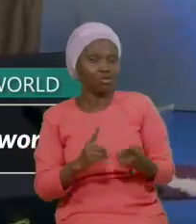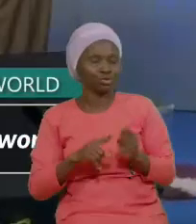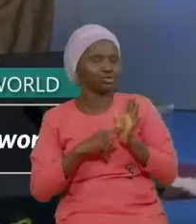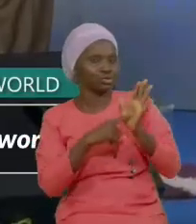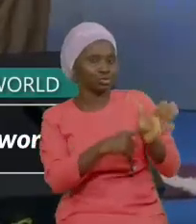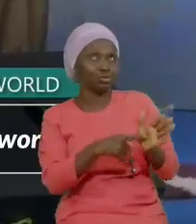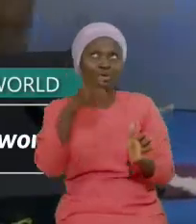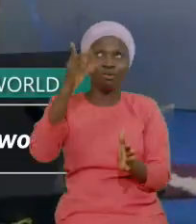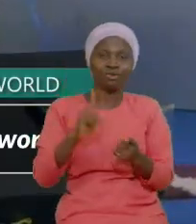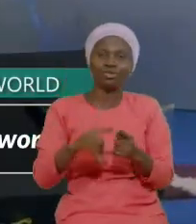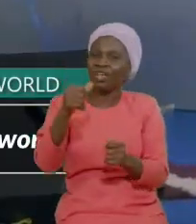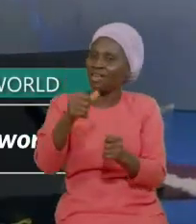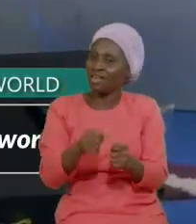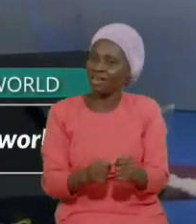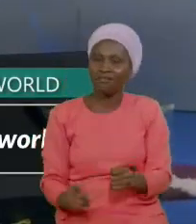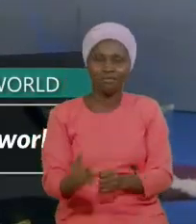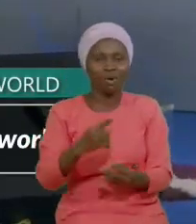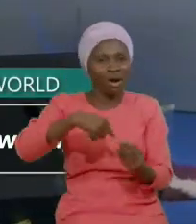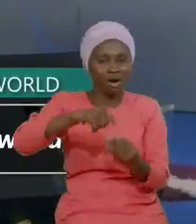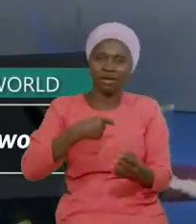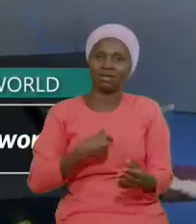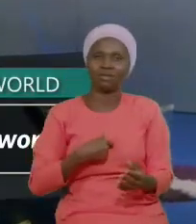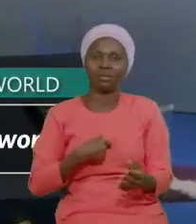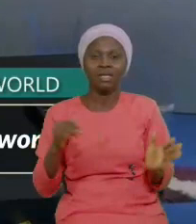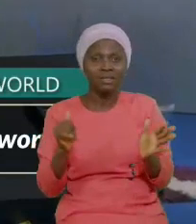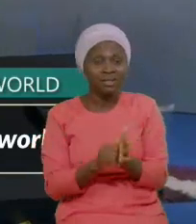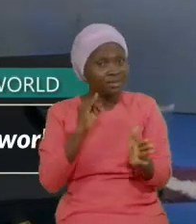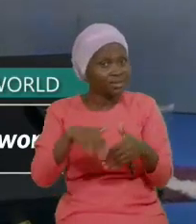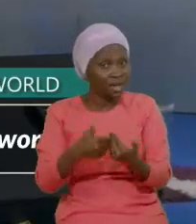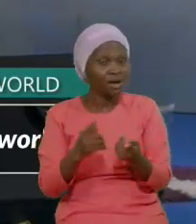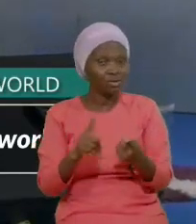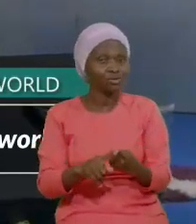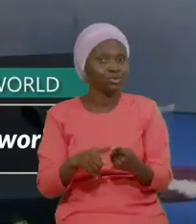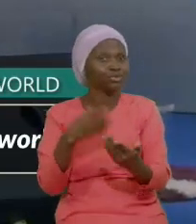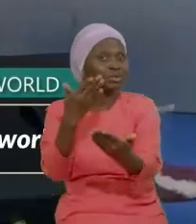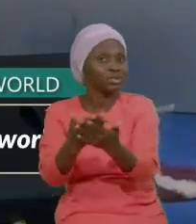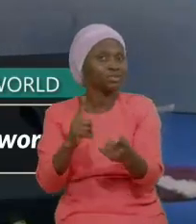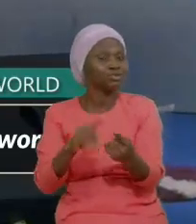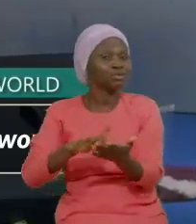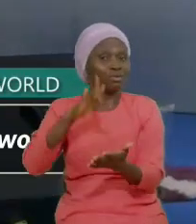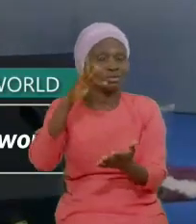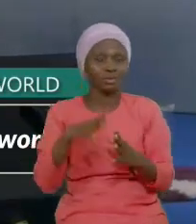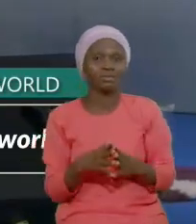to everybody around me. That is how to get to glory.